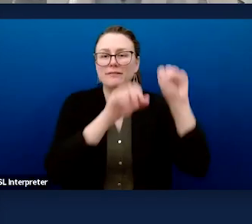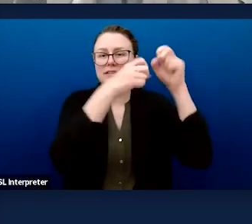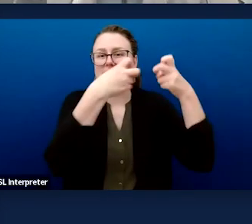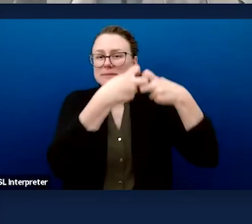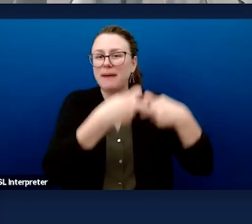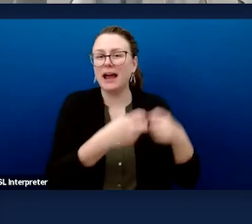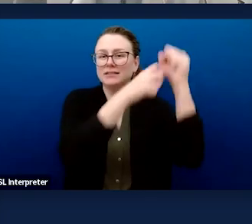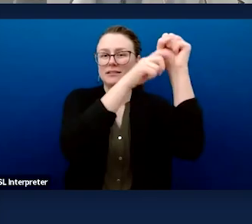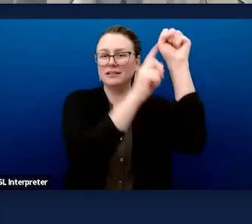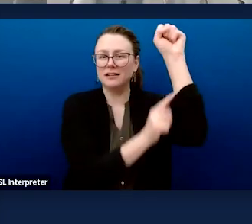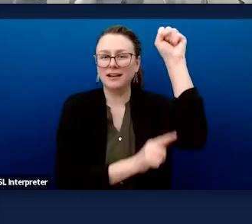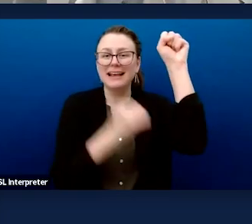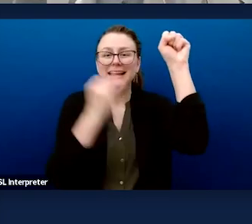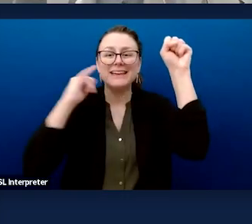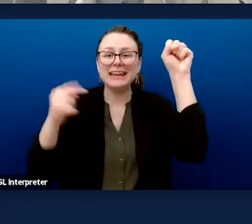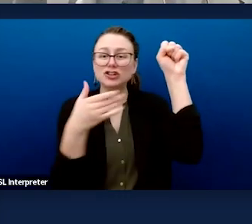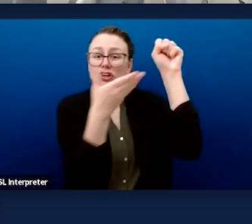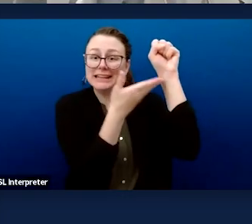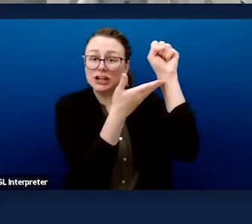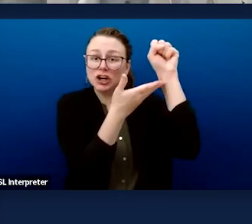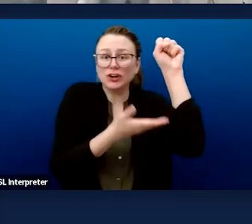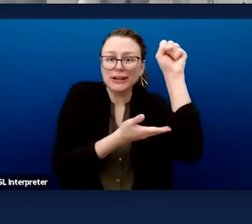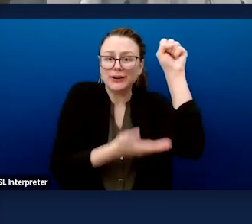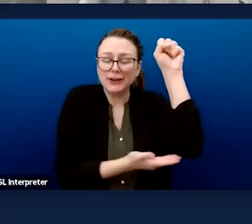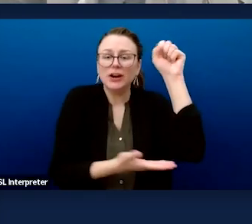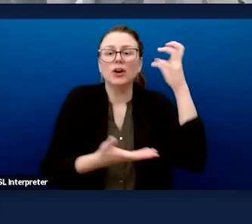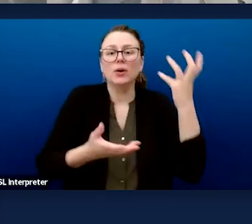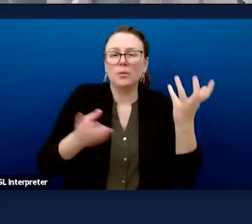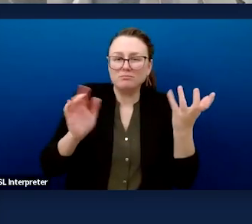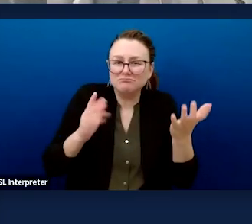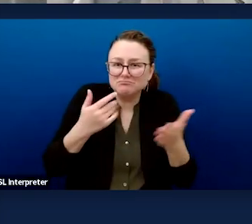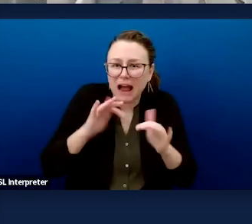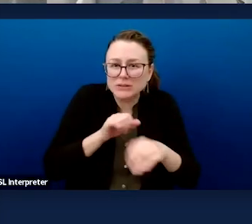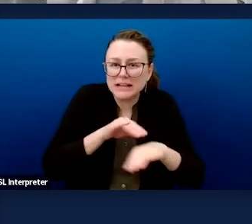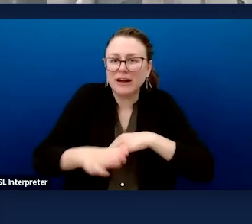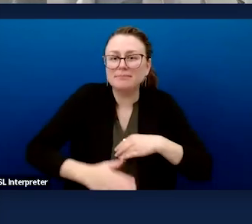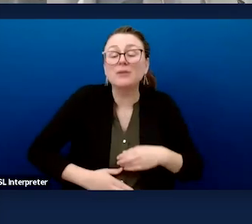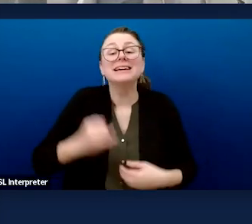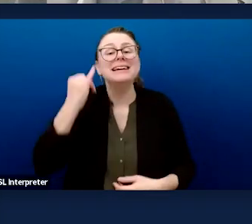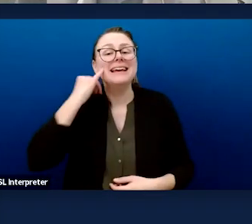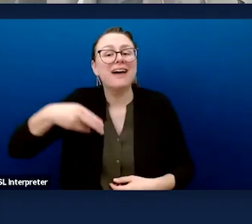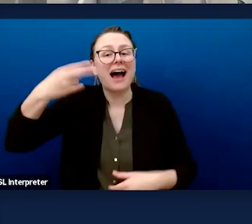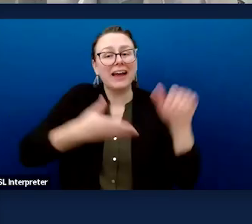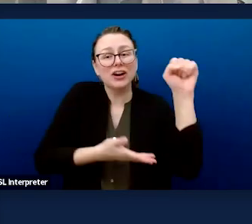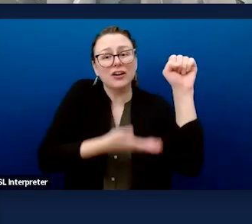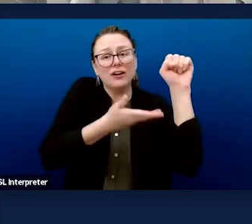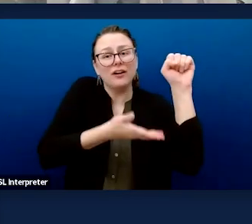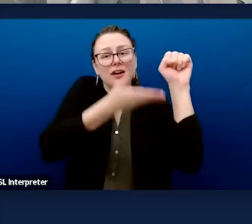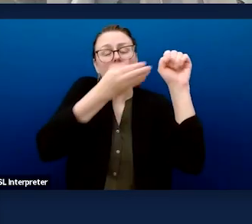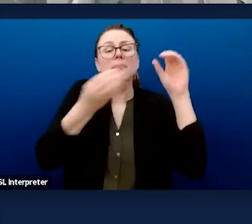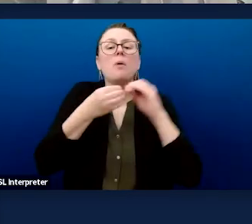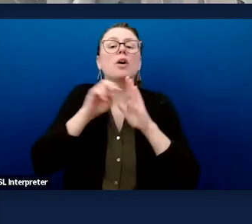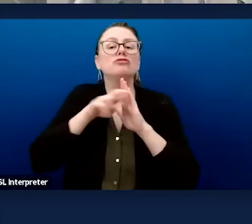bowels? And so what I will oftentimes tell people is the higher level that you're injured, the more reflexes are likely